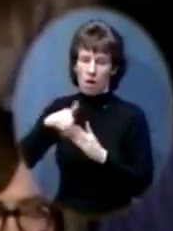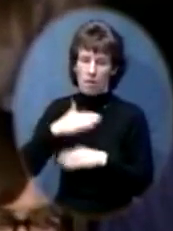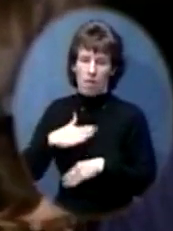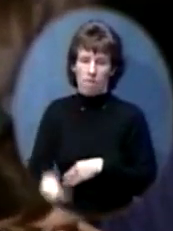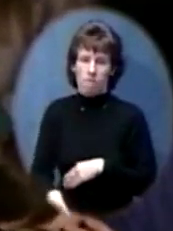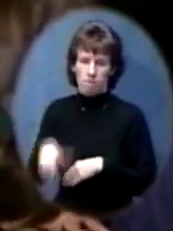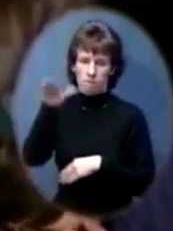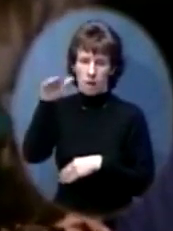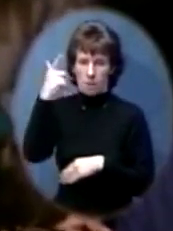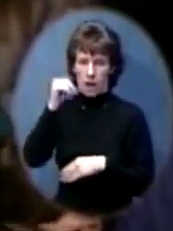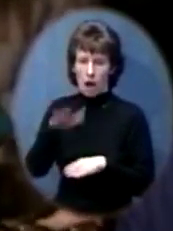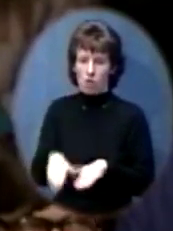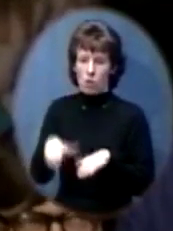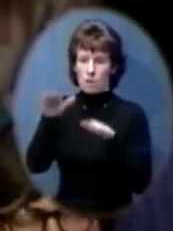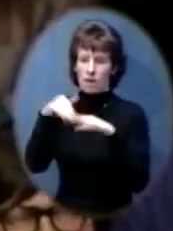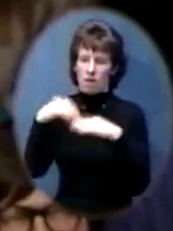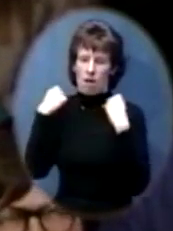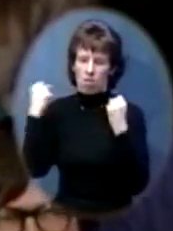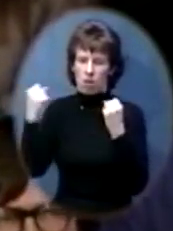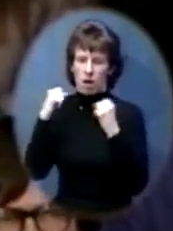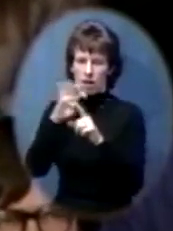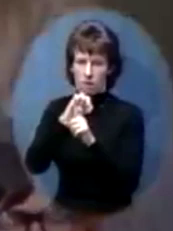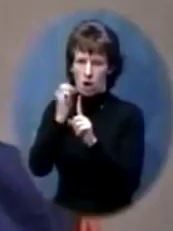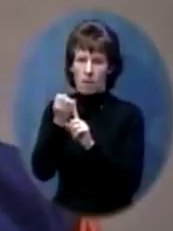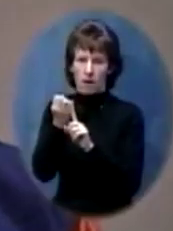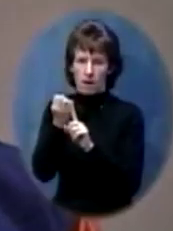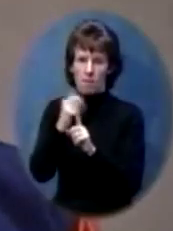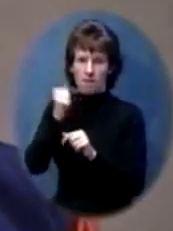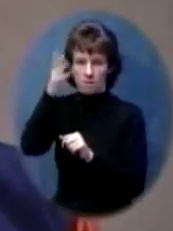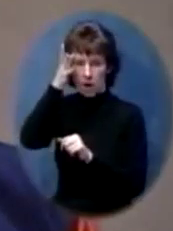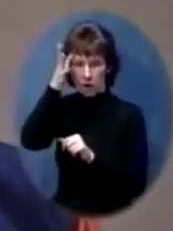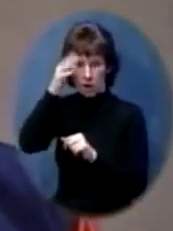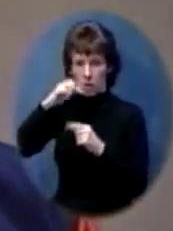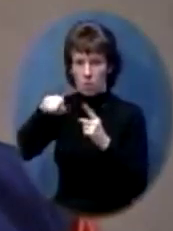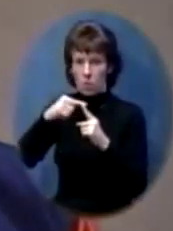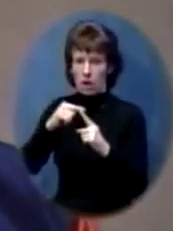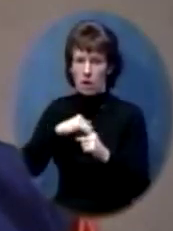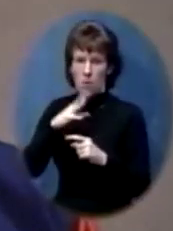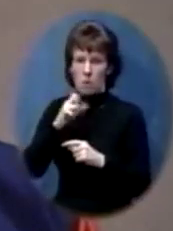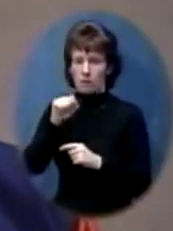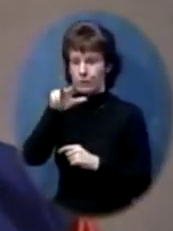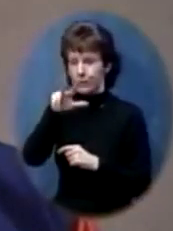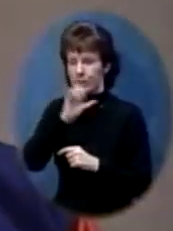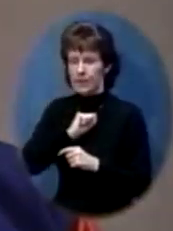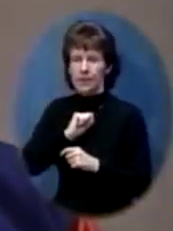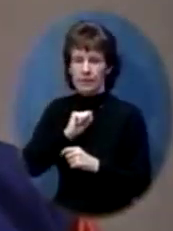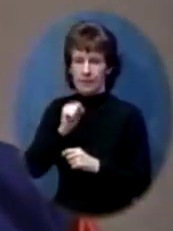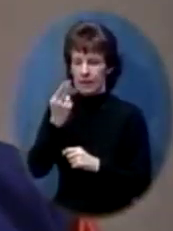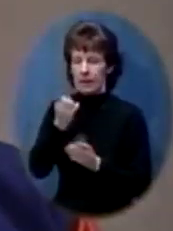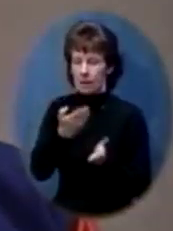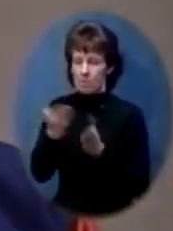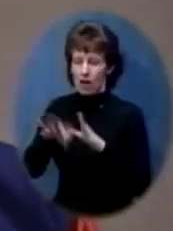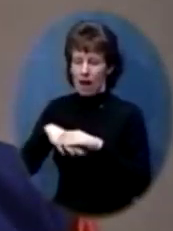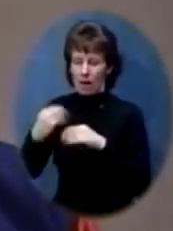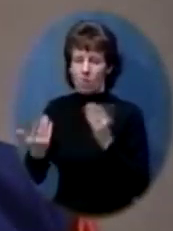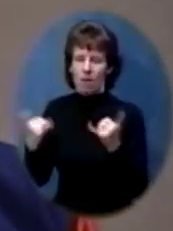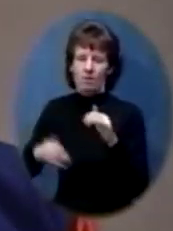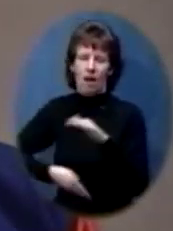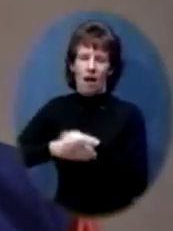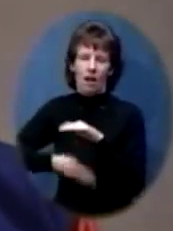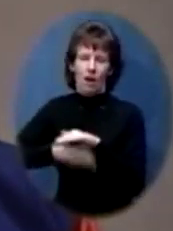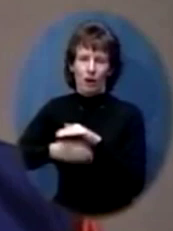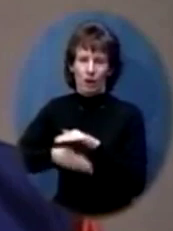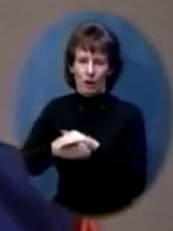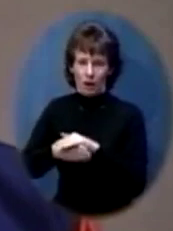because I grew up in a very athletic environment. My father, even when we were at the age of 3, he took us out and played soccer with us